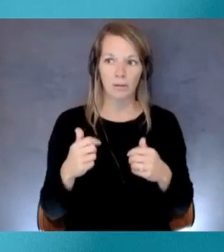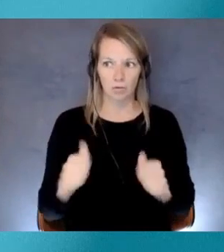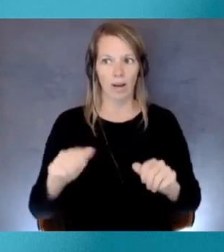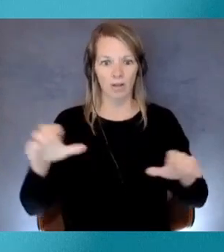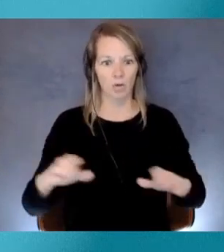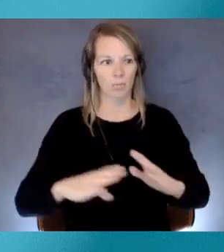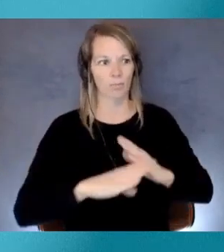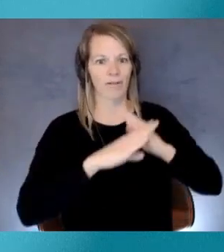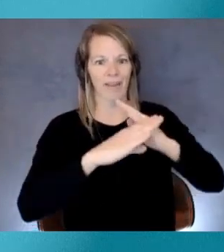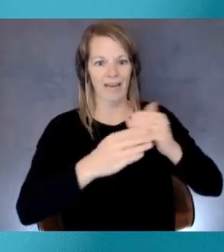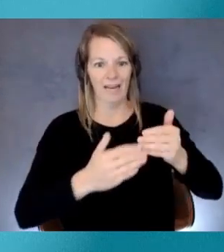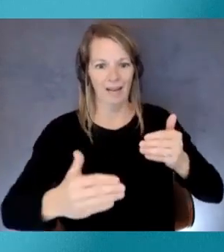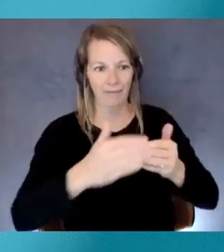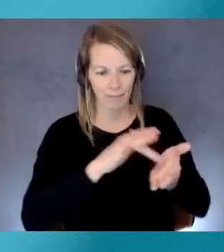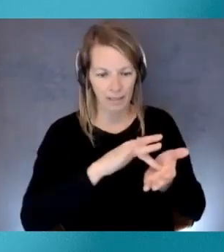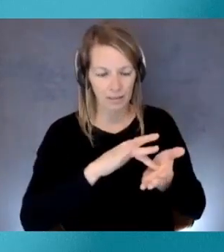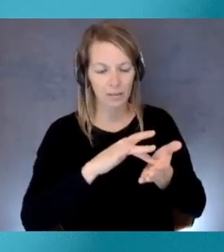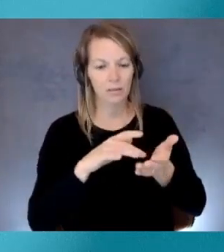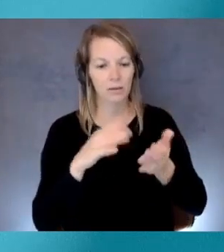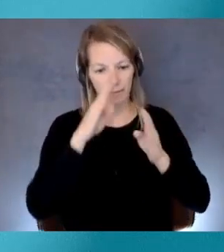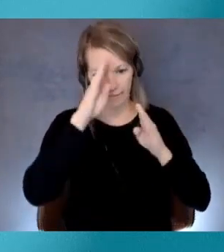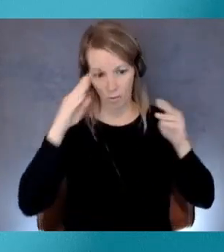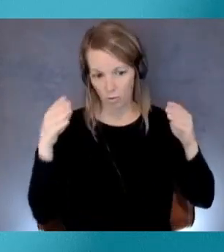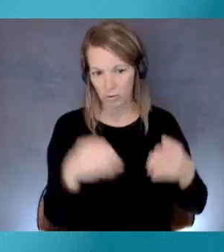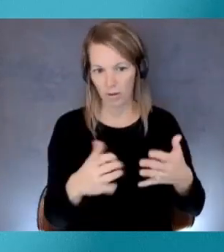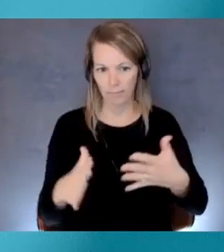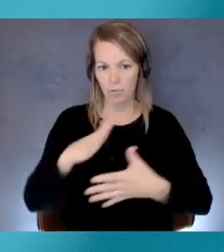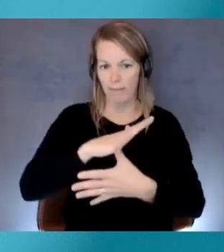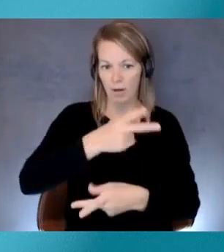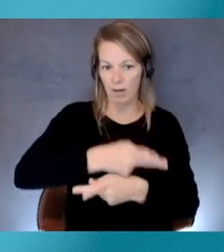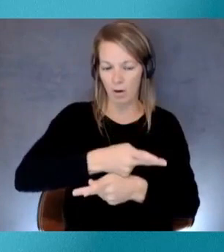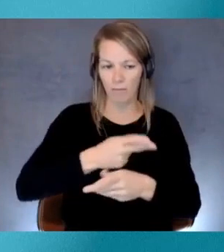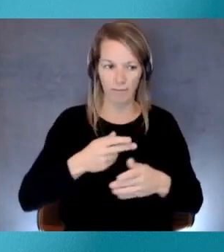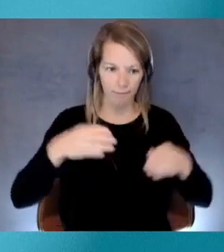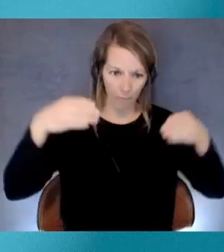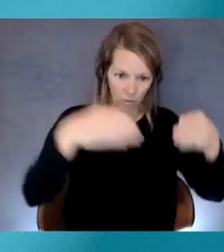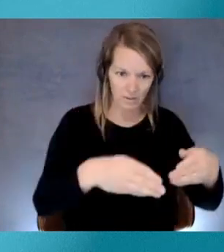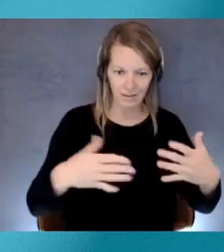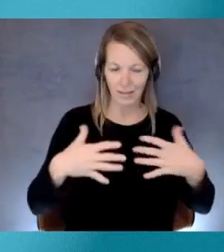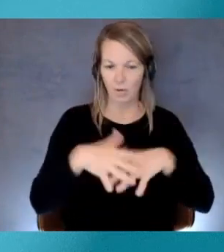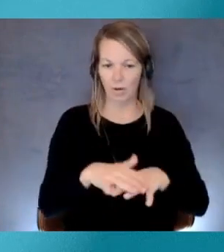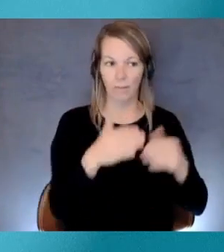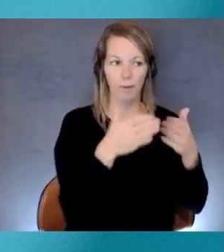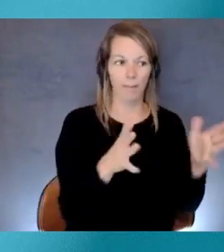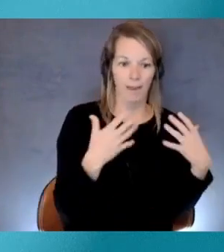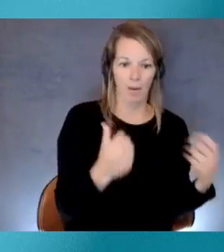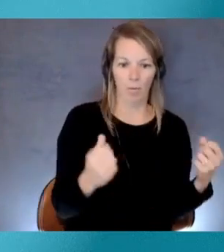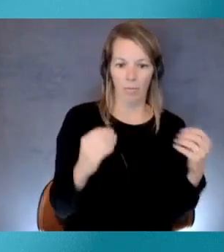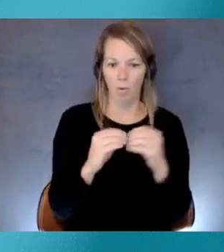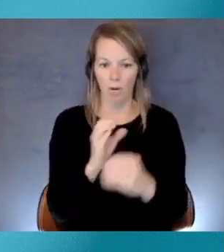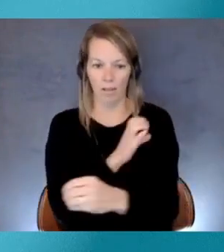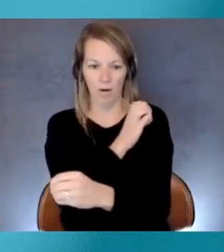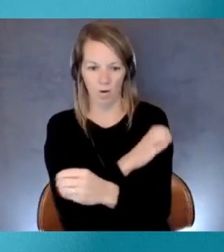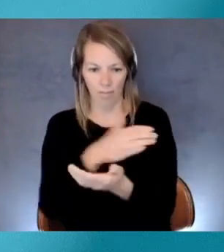medicine, focus on primary care, and a focus on trying to integrate public health into more of the clinical aspects